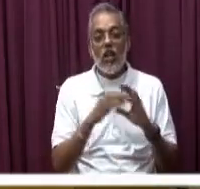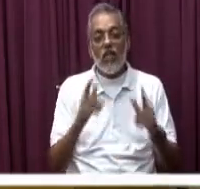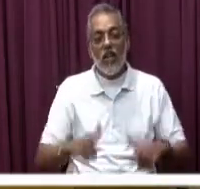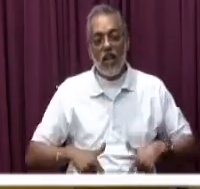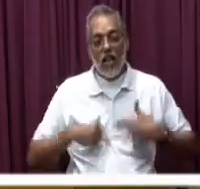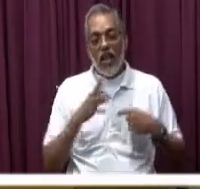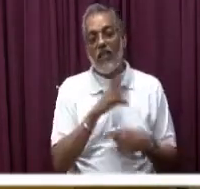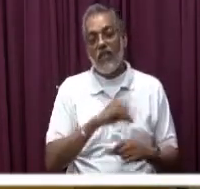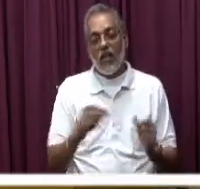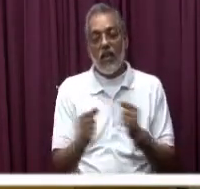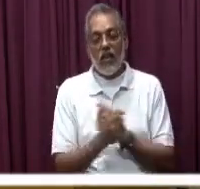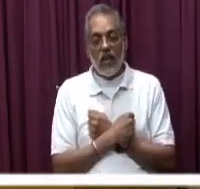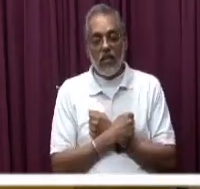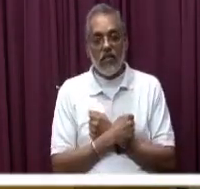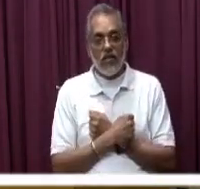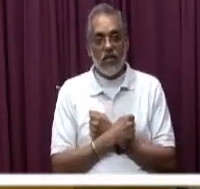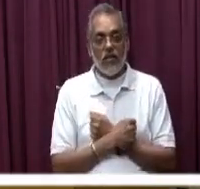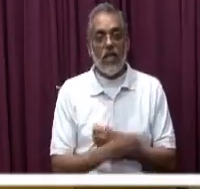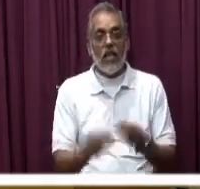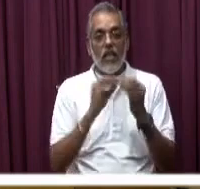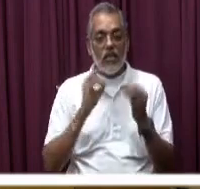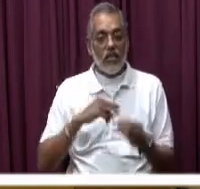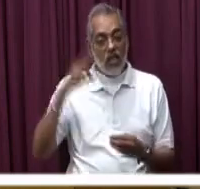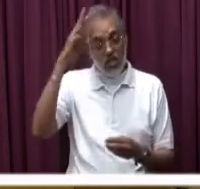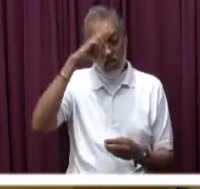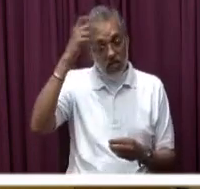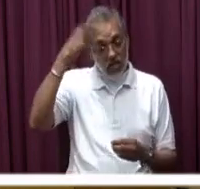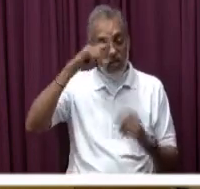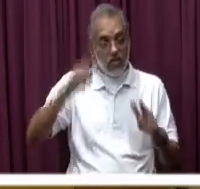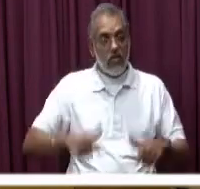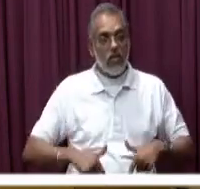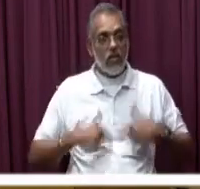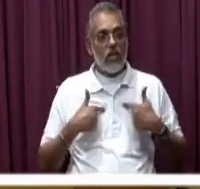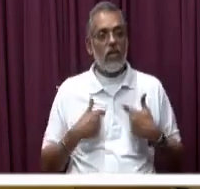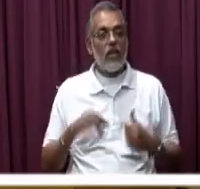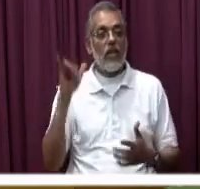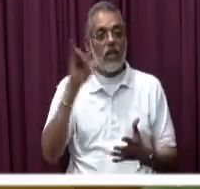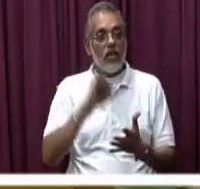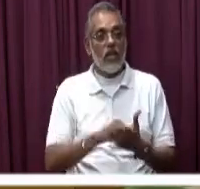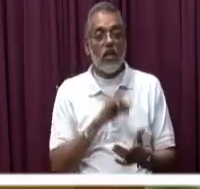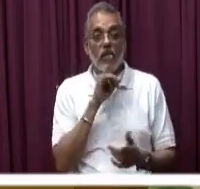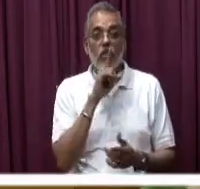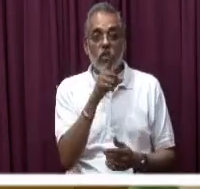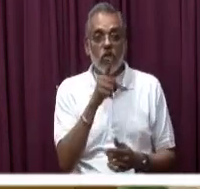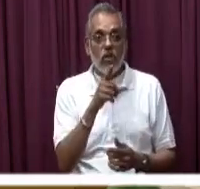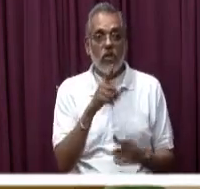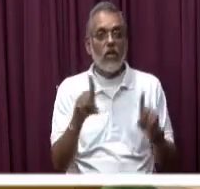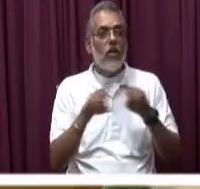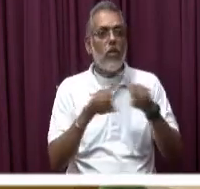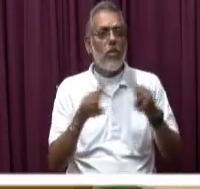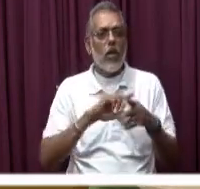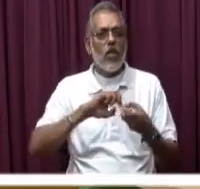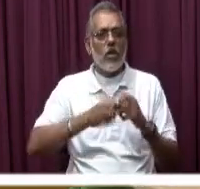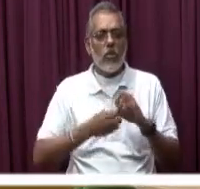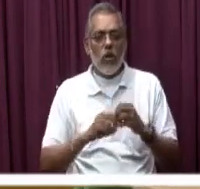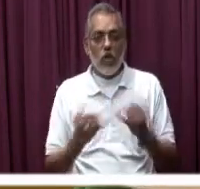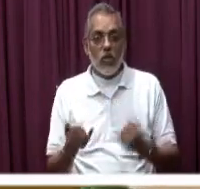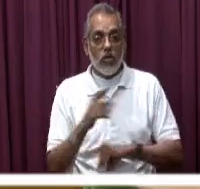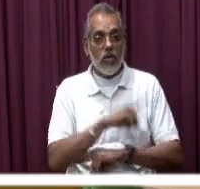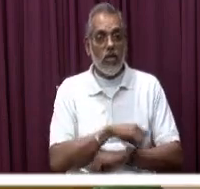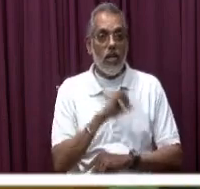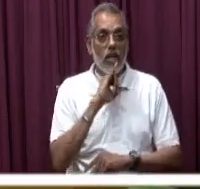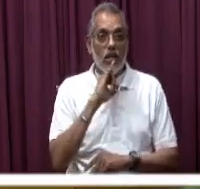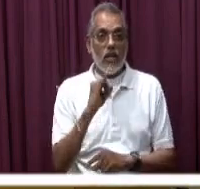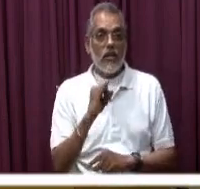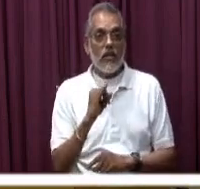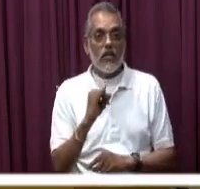reason for being. And that's the truth. That is the truth. But the problem that we face today